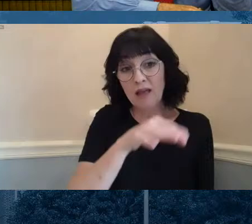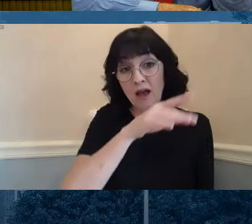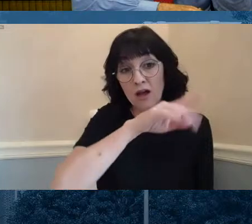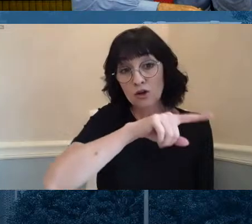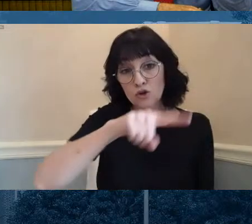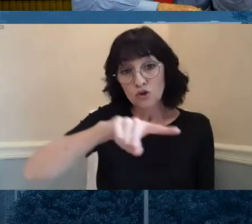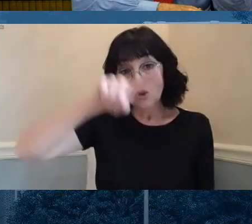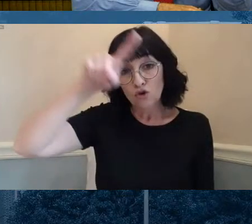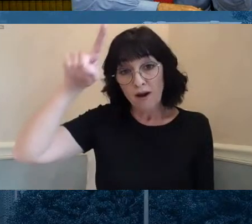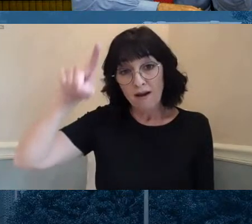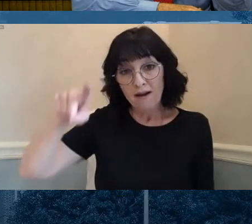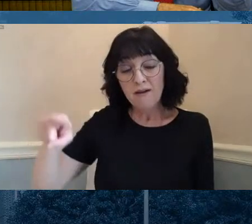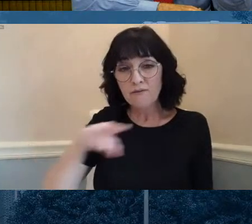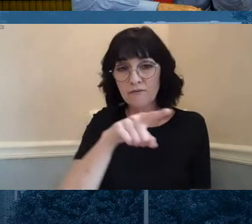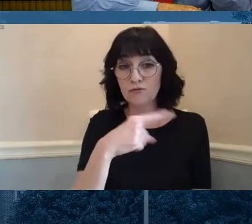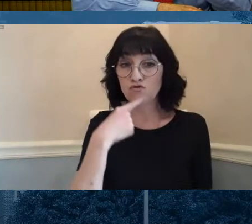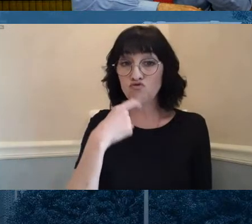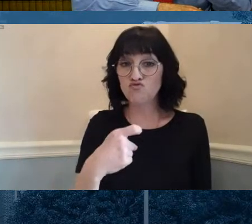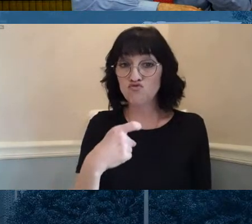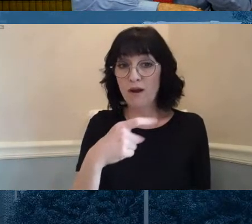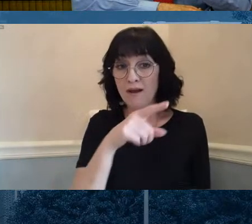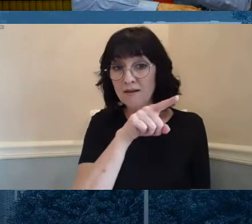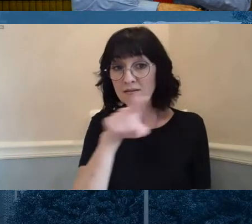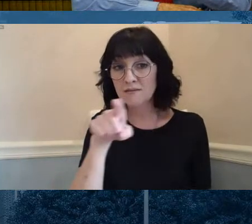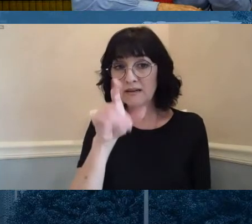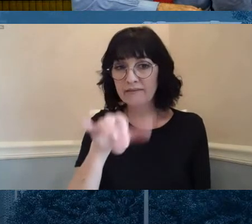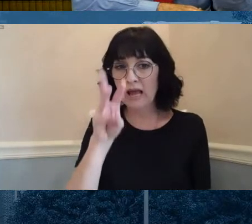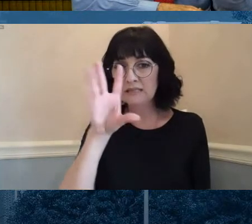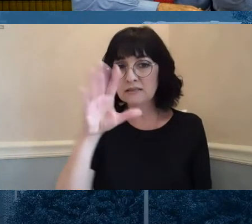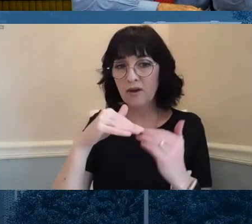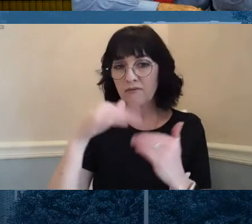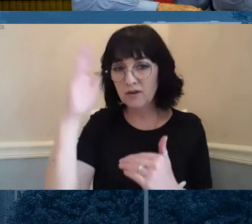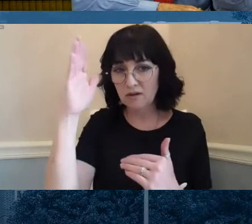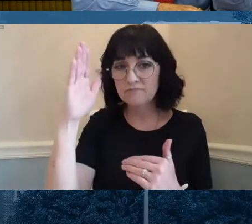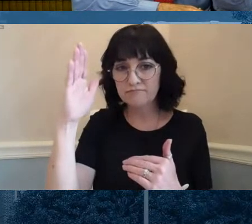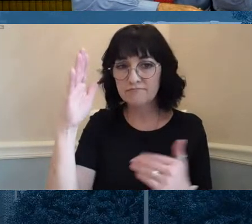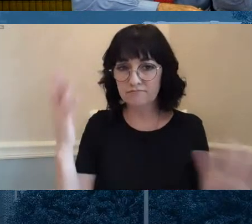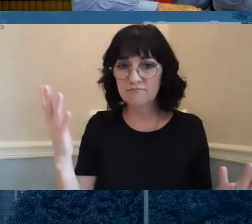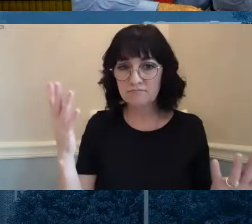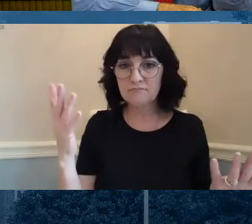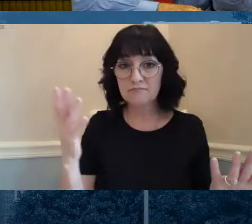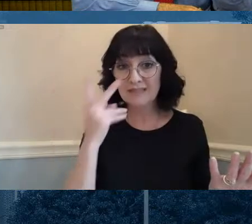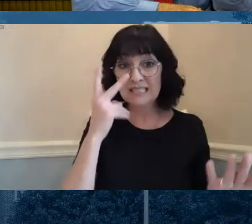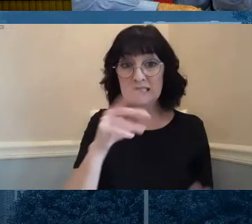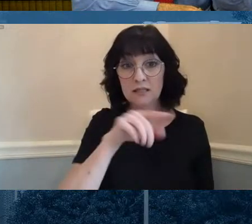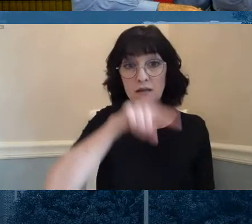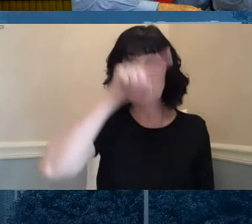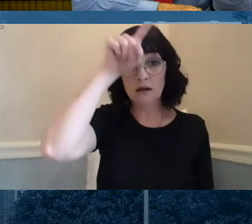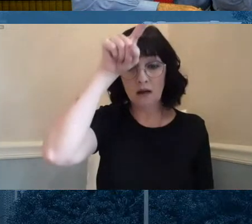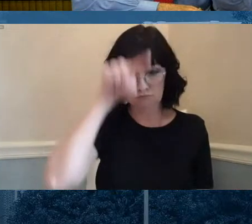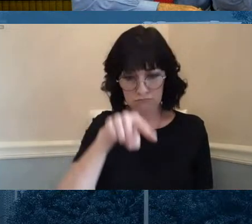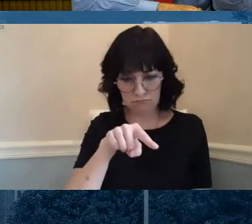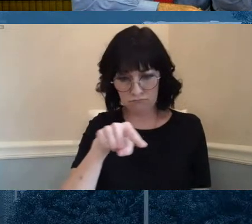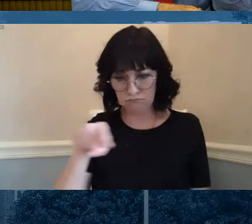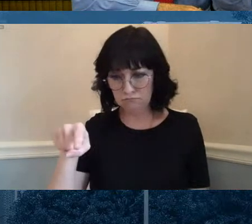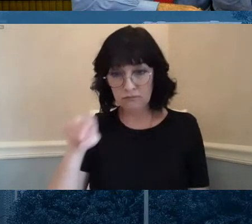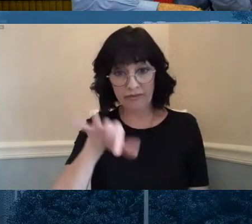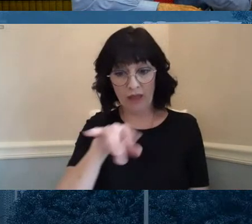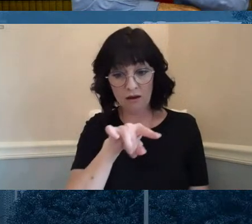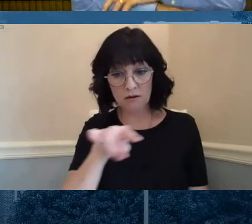They're getting vaccinated. The number of positive cases, dead flat. 65 and under, they're not